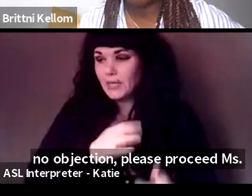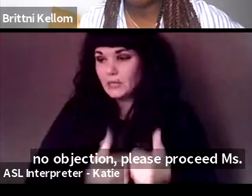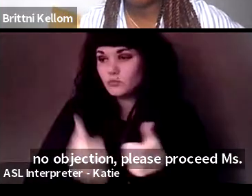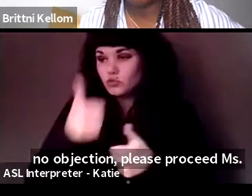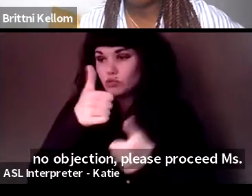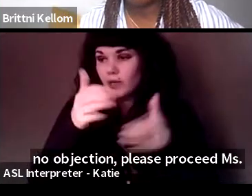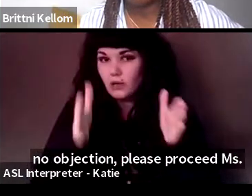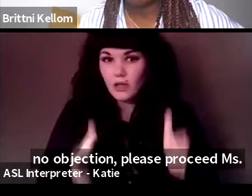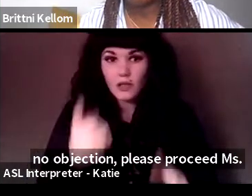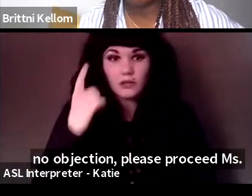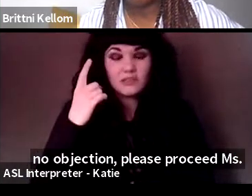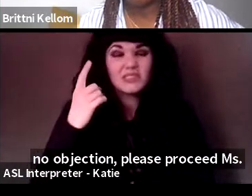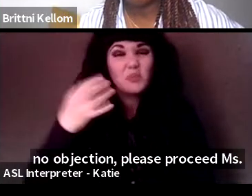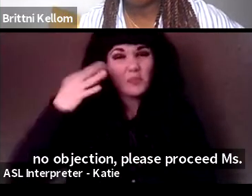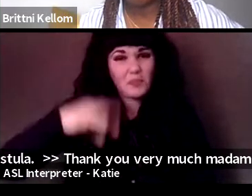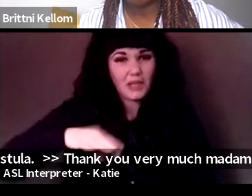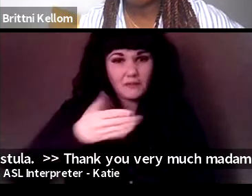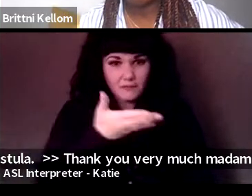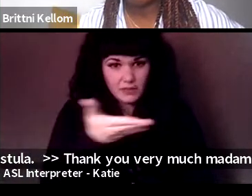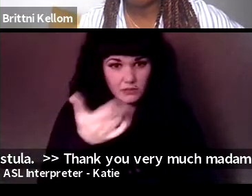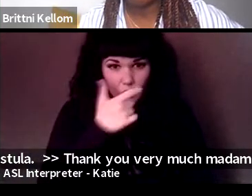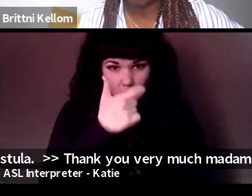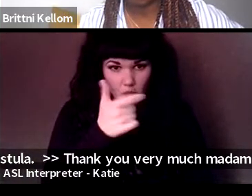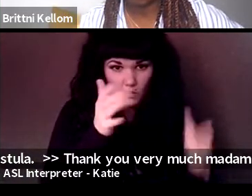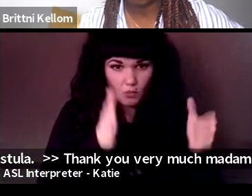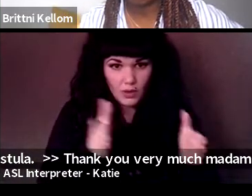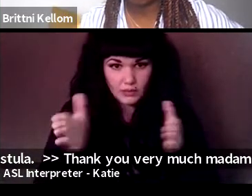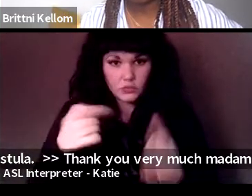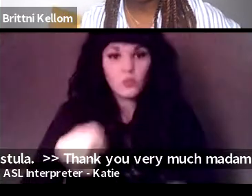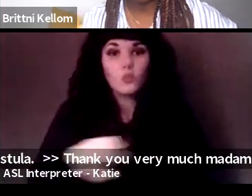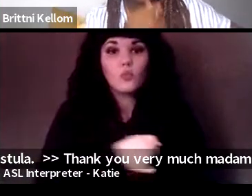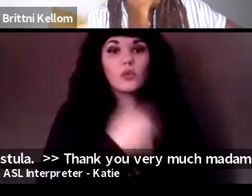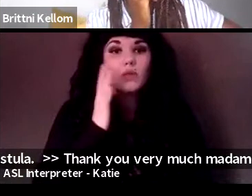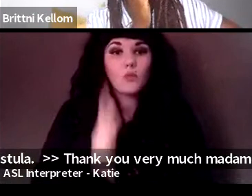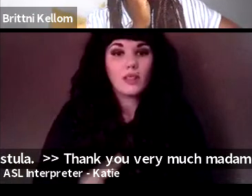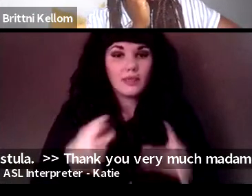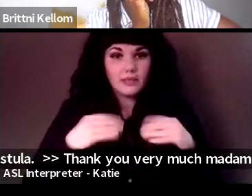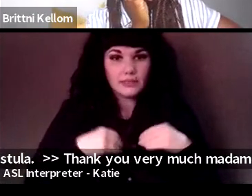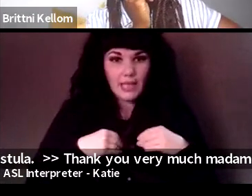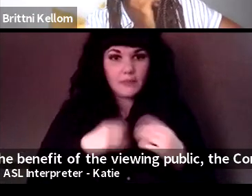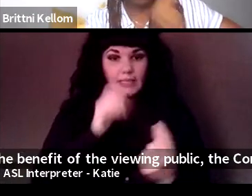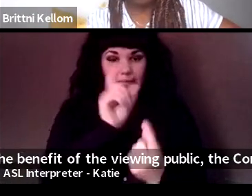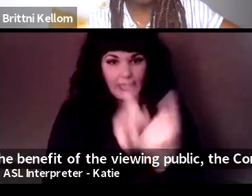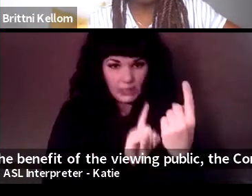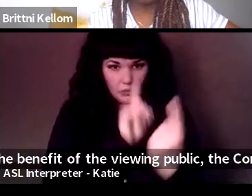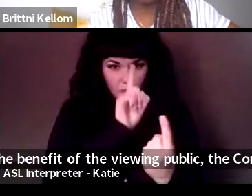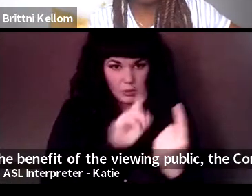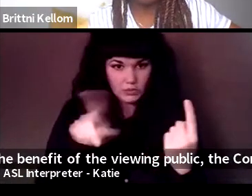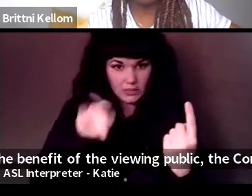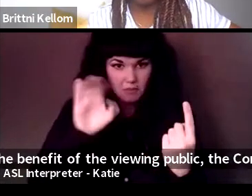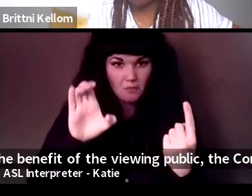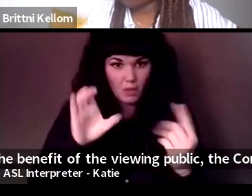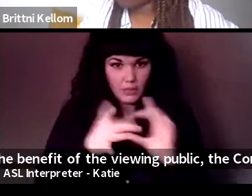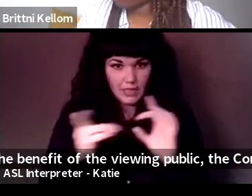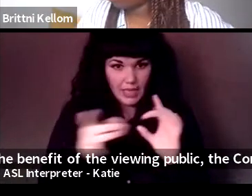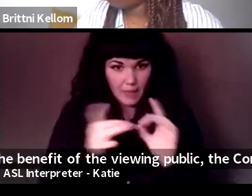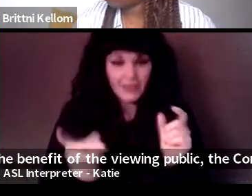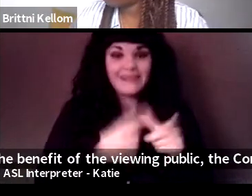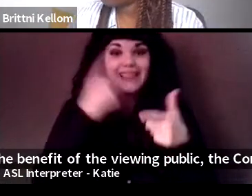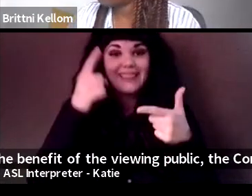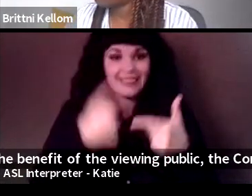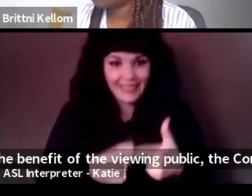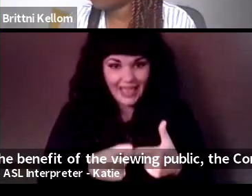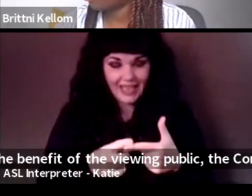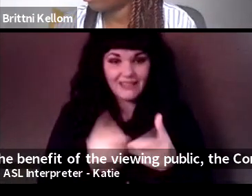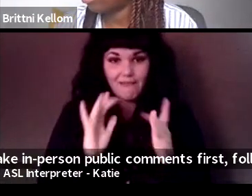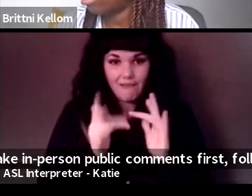viewing public, the commission will take in-person public comments first, followed by remote public comment. The